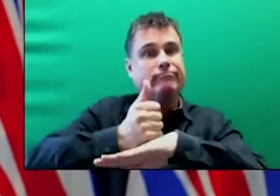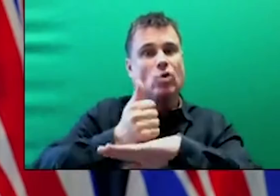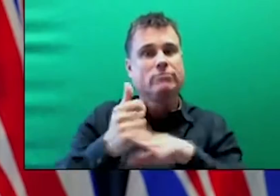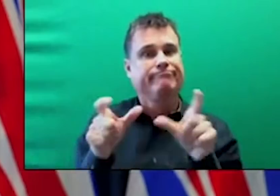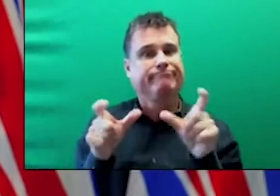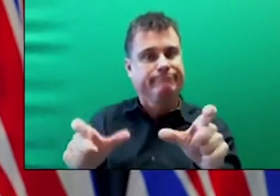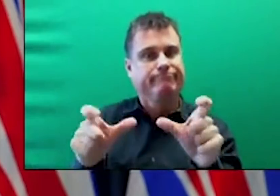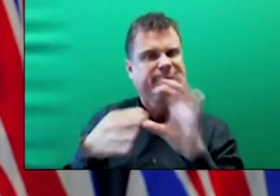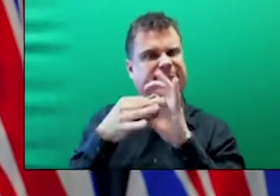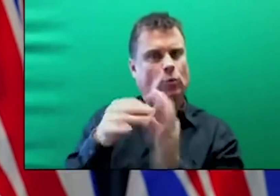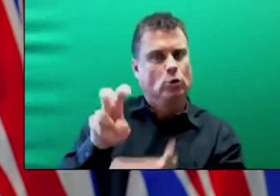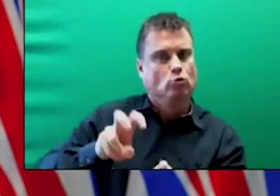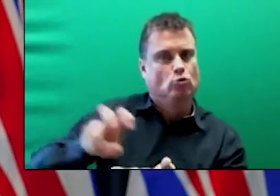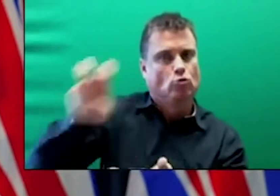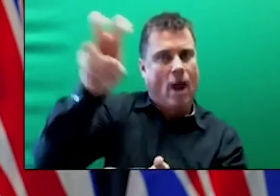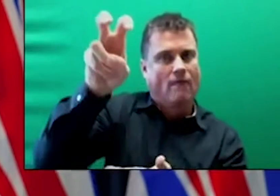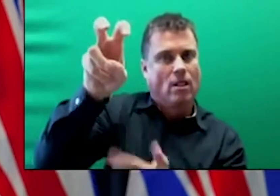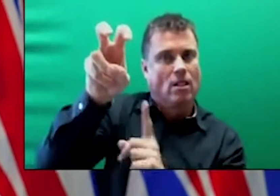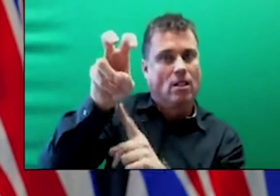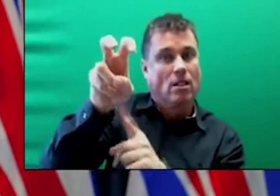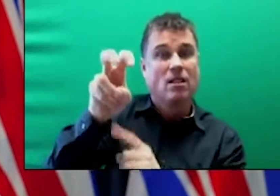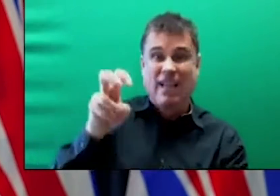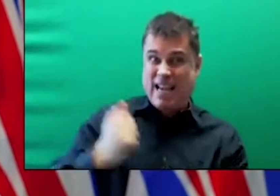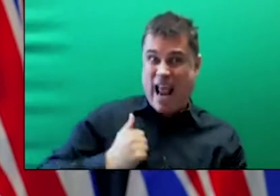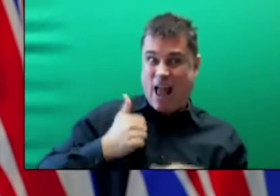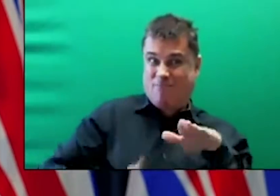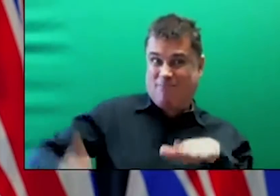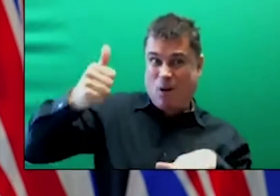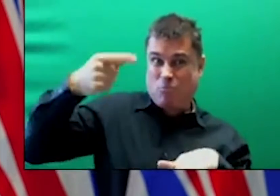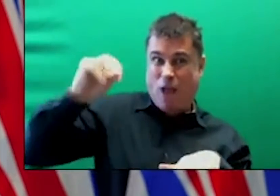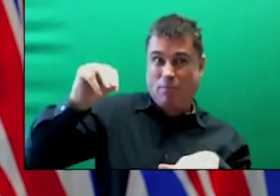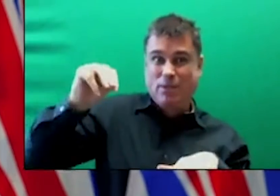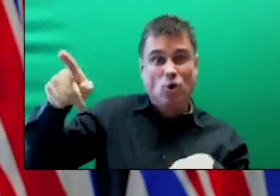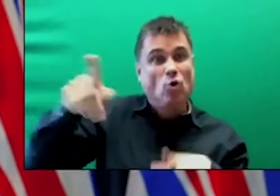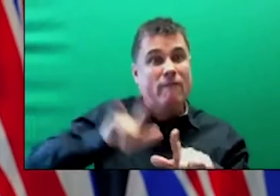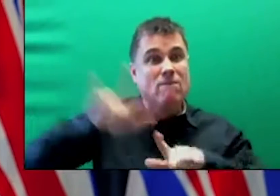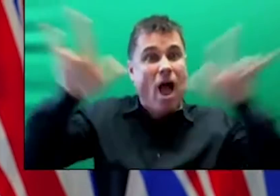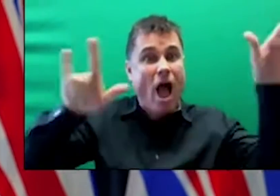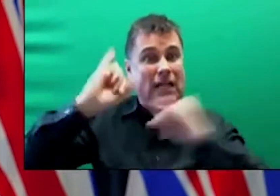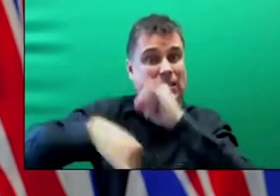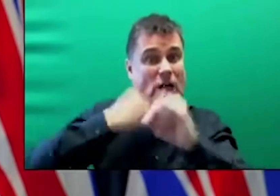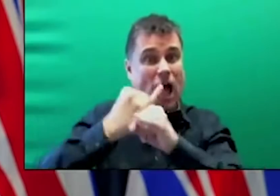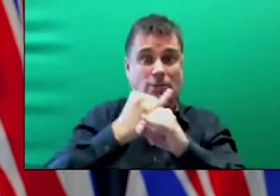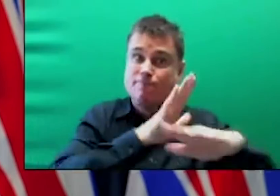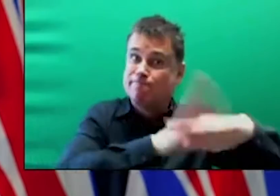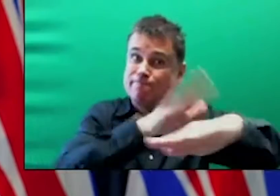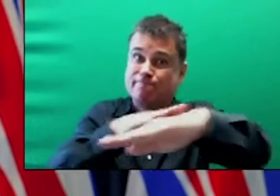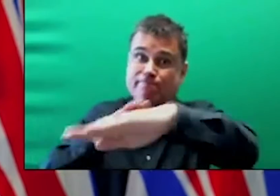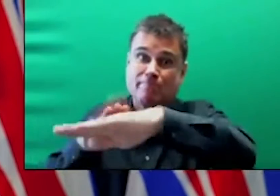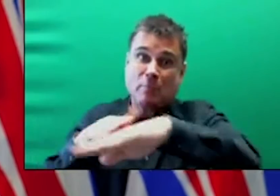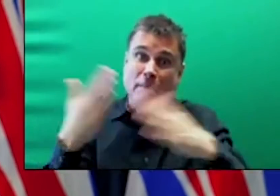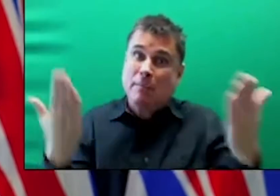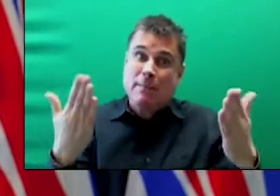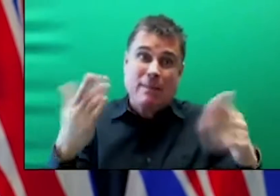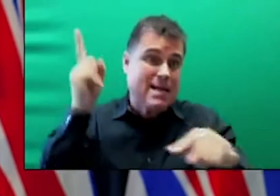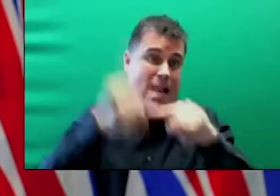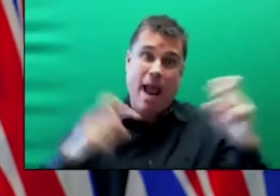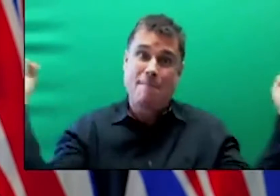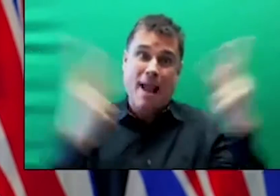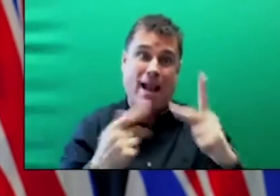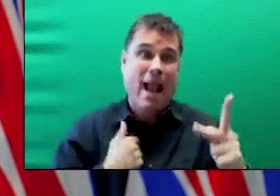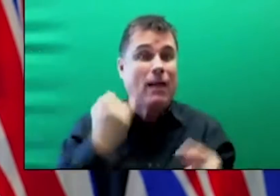our concerns about international travel, and I know that Premier Ford and Premier Legault, particularly, where they've